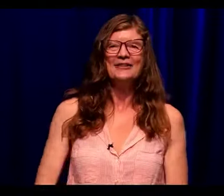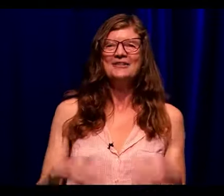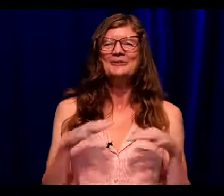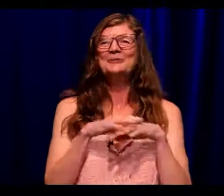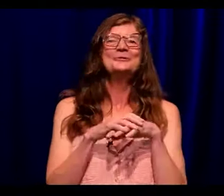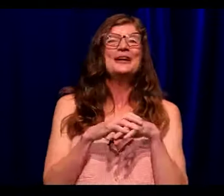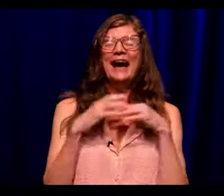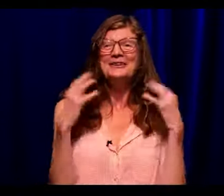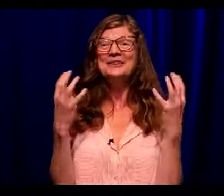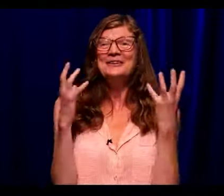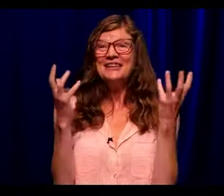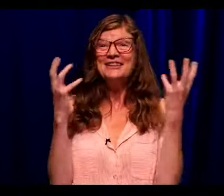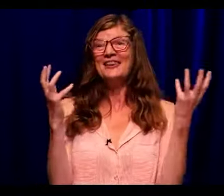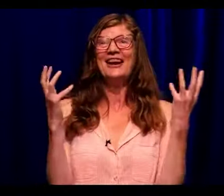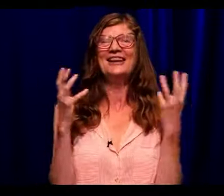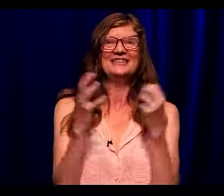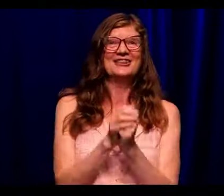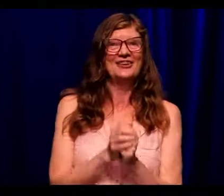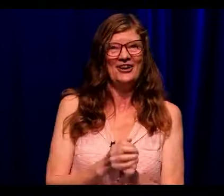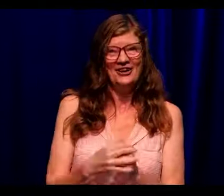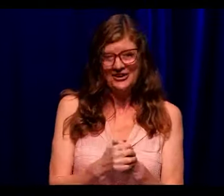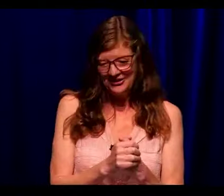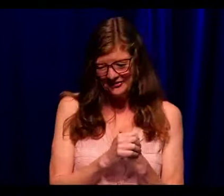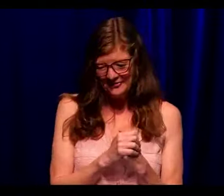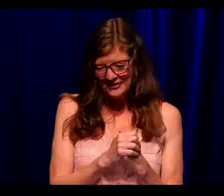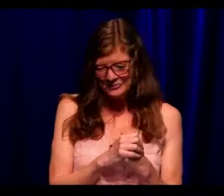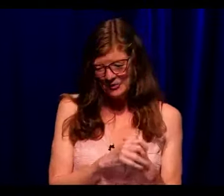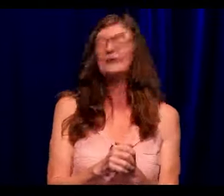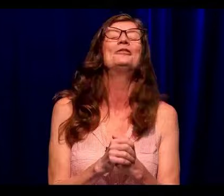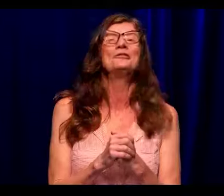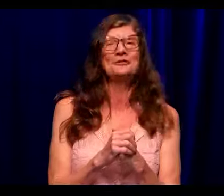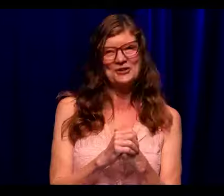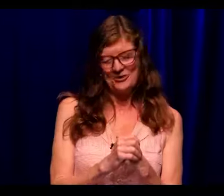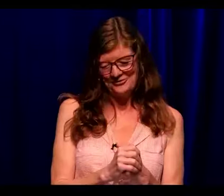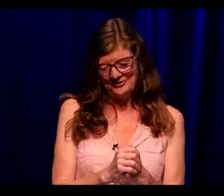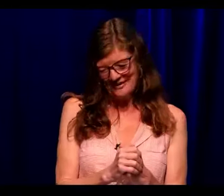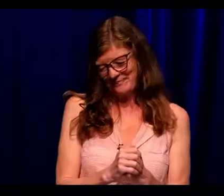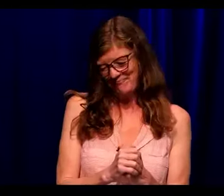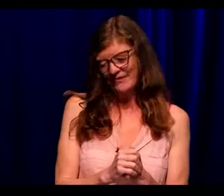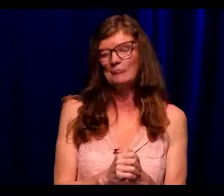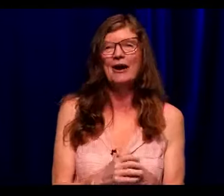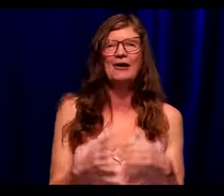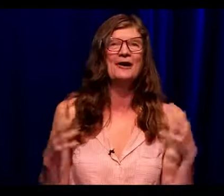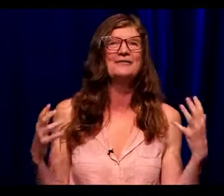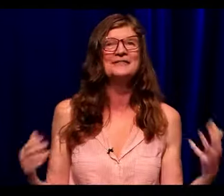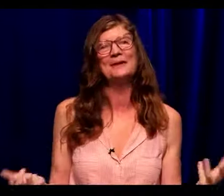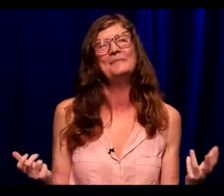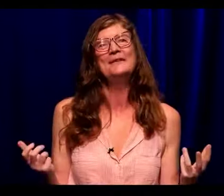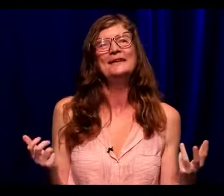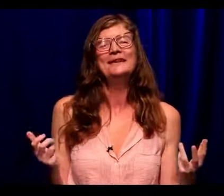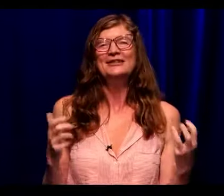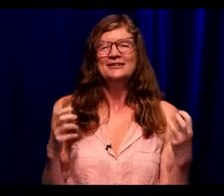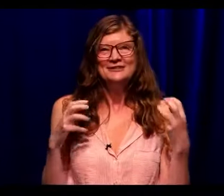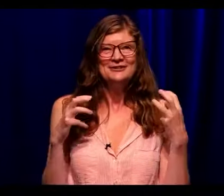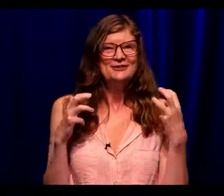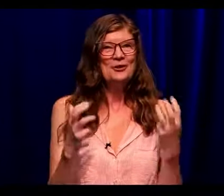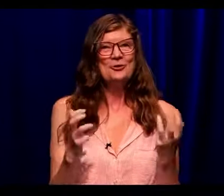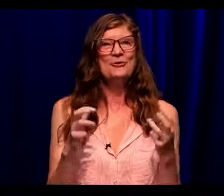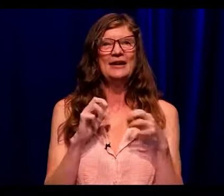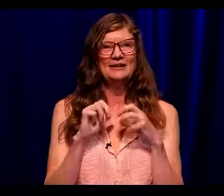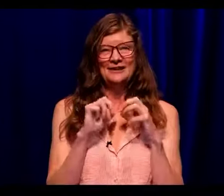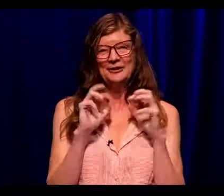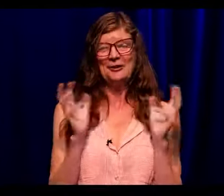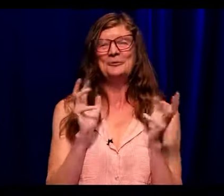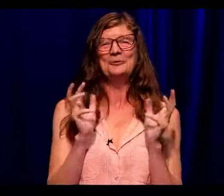So, how do you get your hands on all of these wonderful shows? Well, we have some